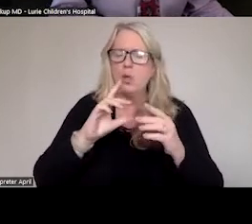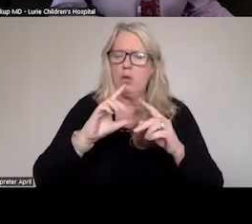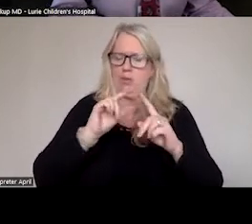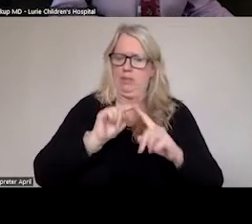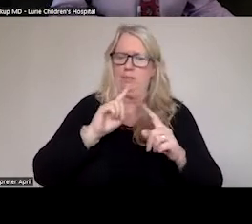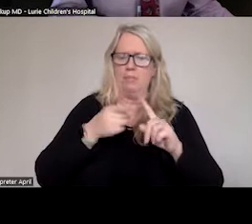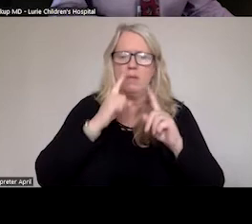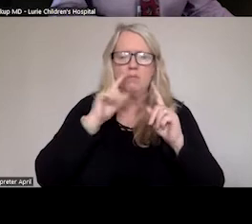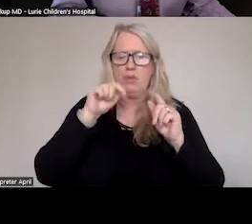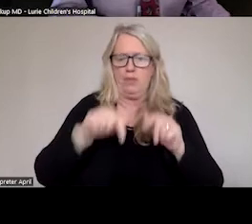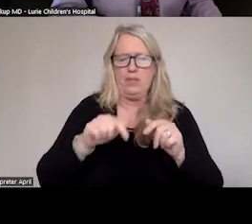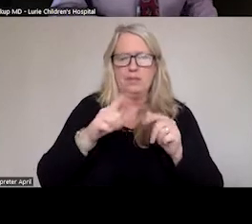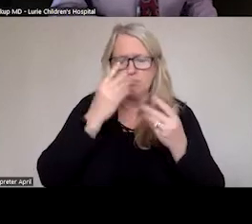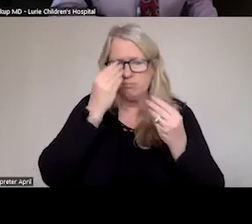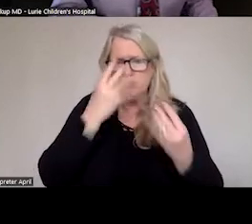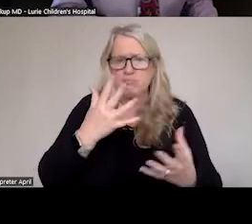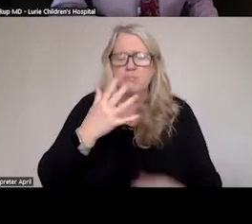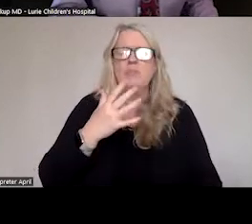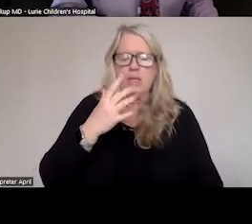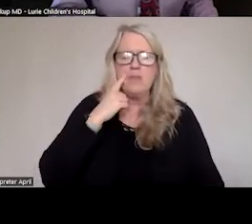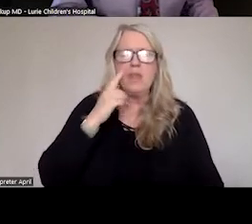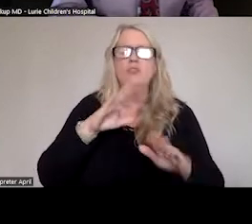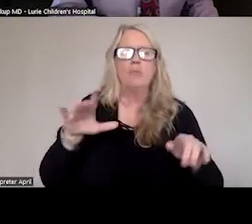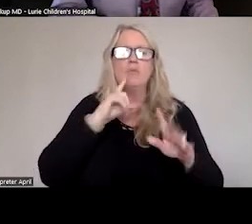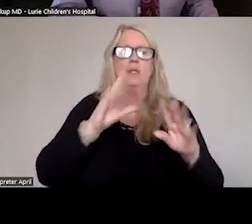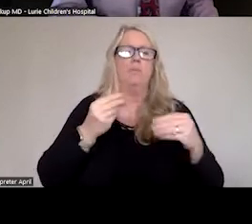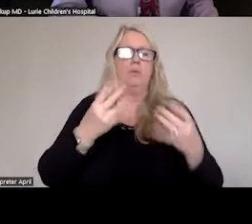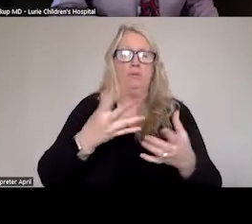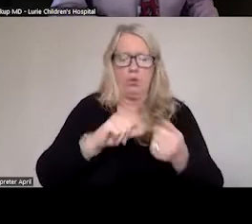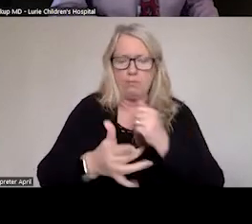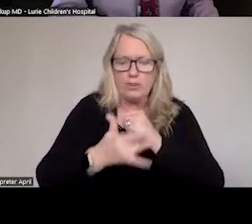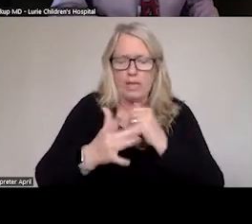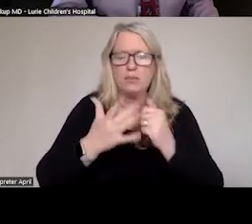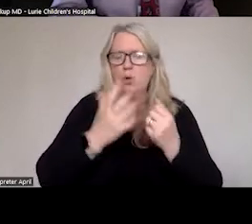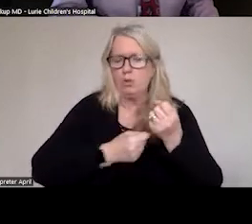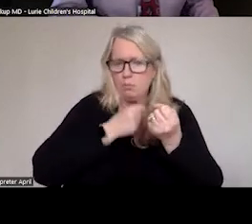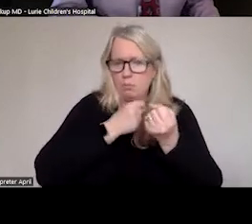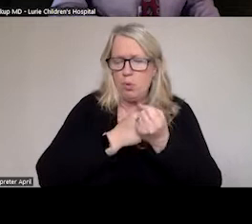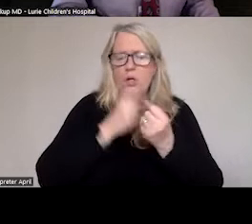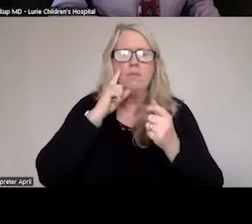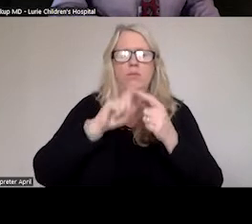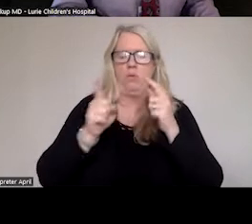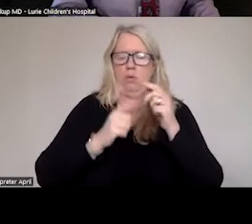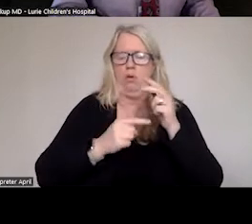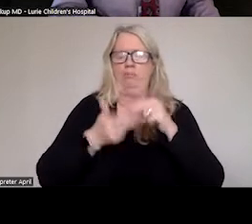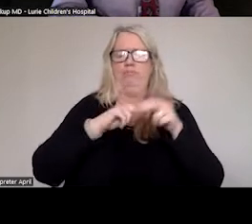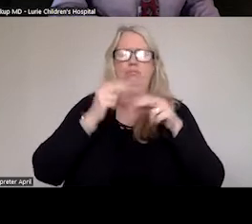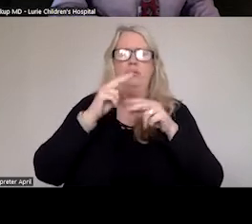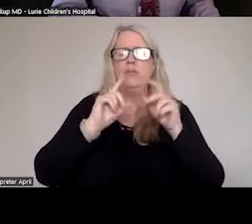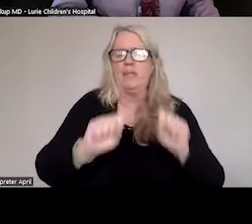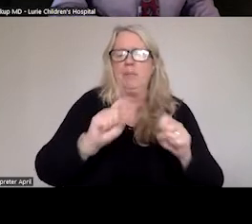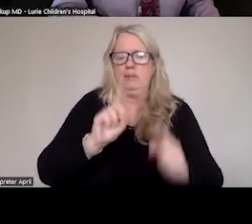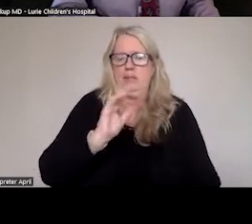particular report is that Lurie Children's really provides the technical support for building capacity in our community to